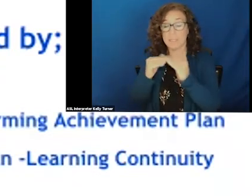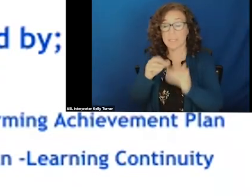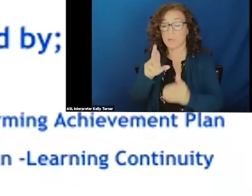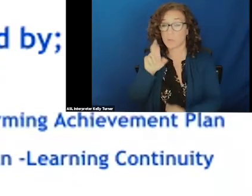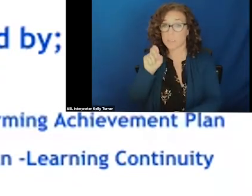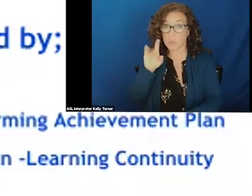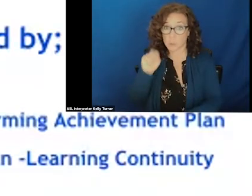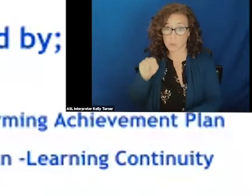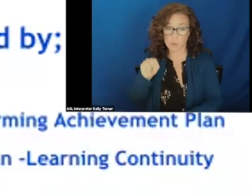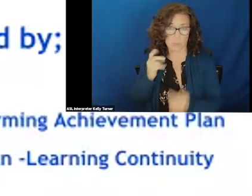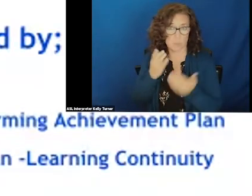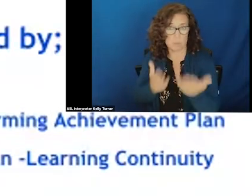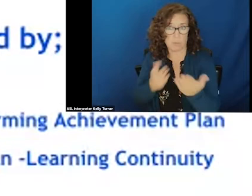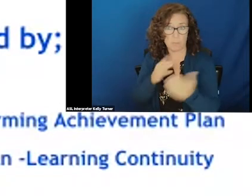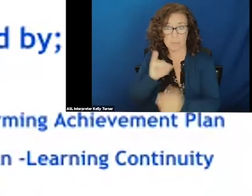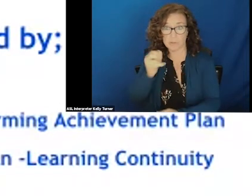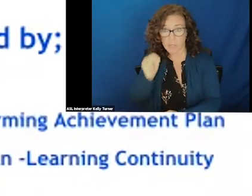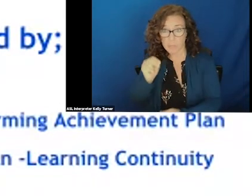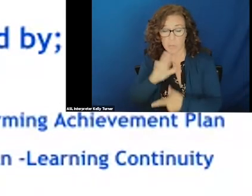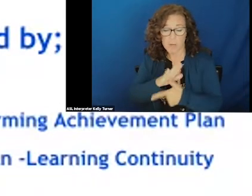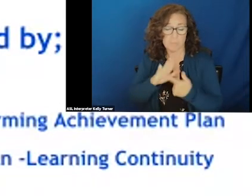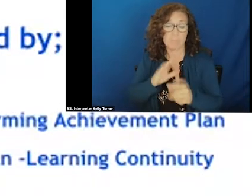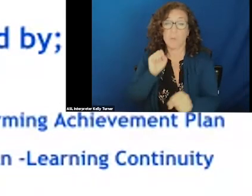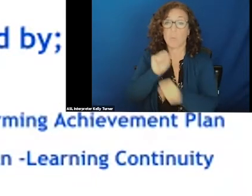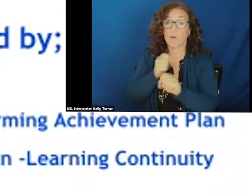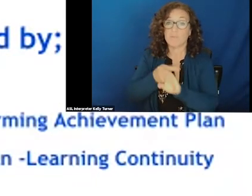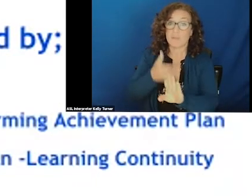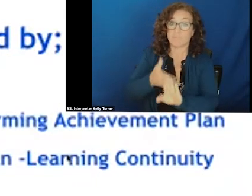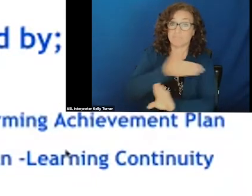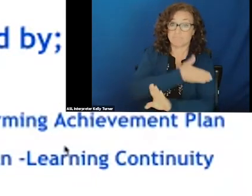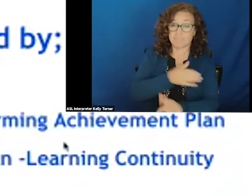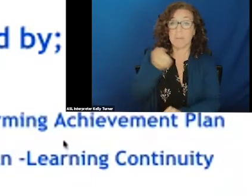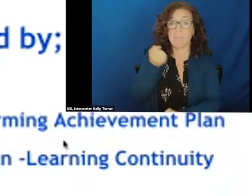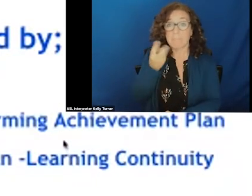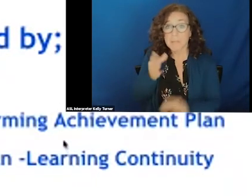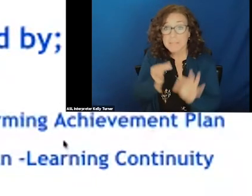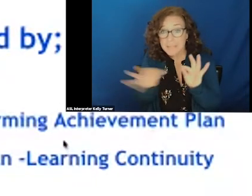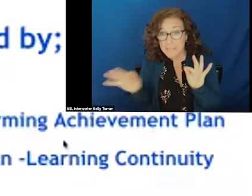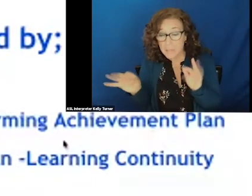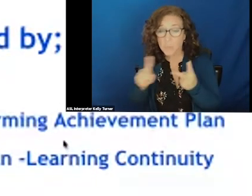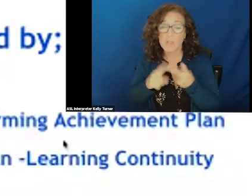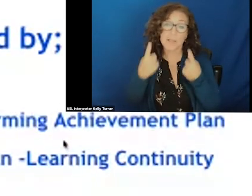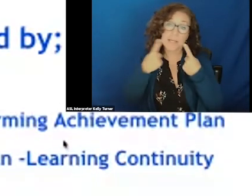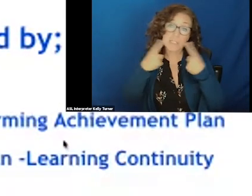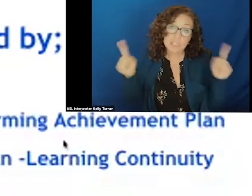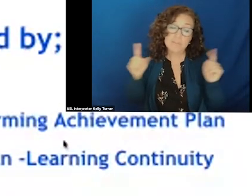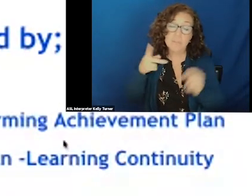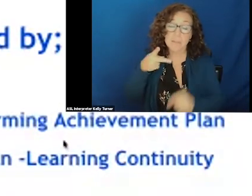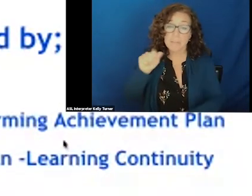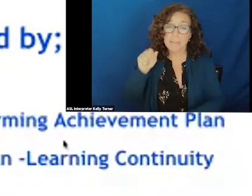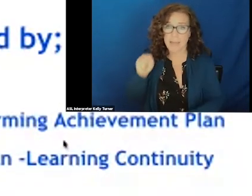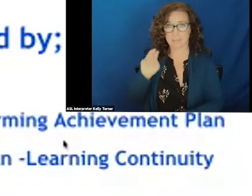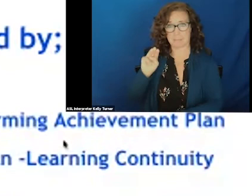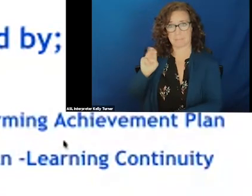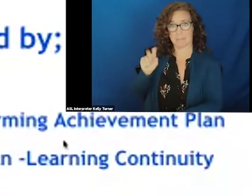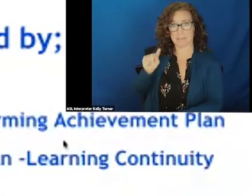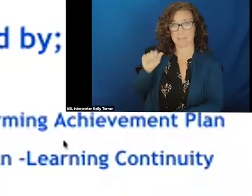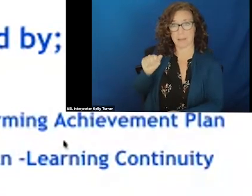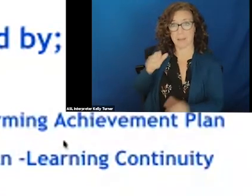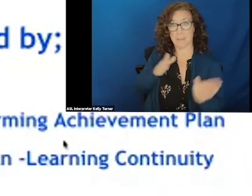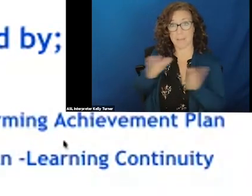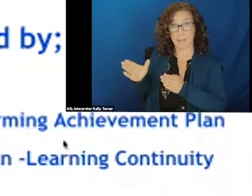achievement plan, or known as the META plan, which had lots of student, parent, community, teacher